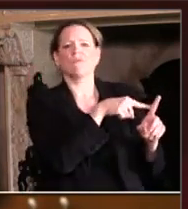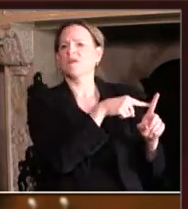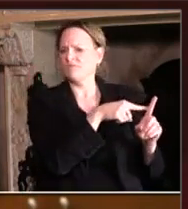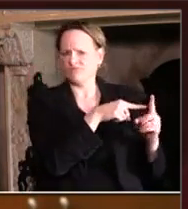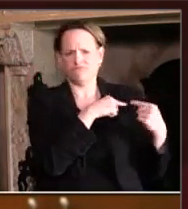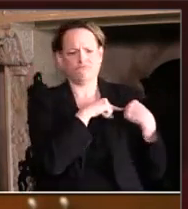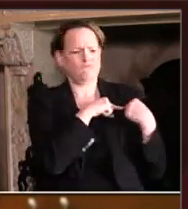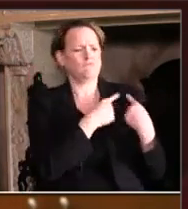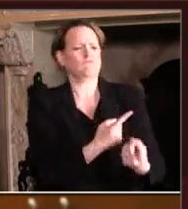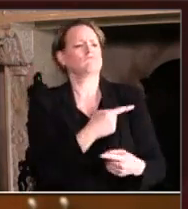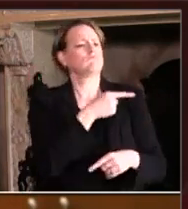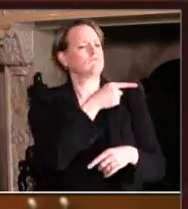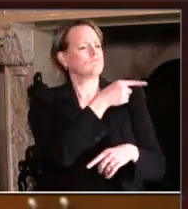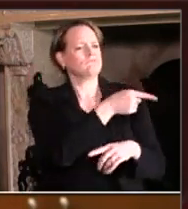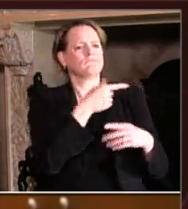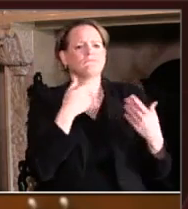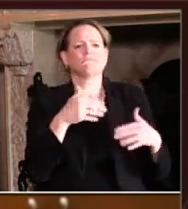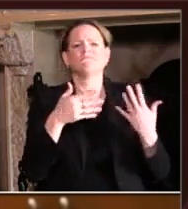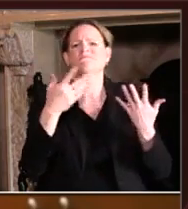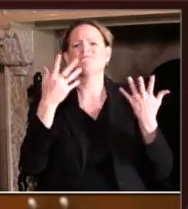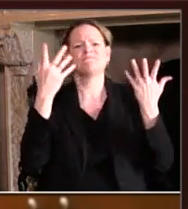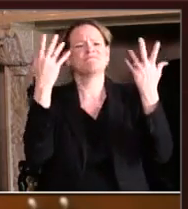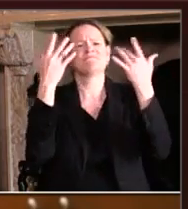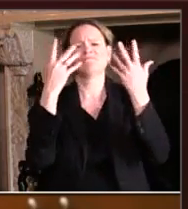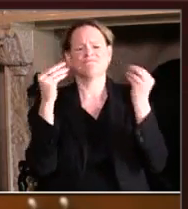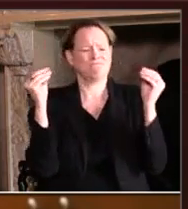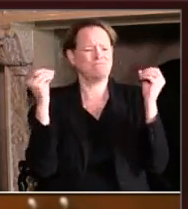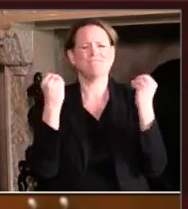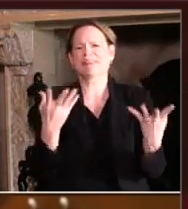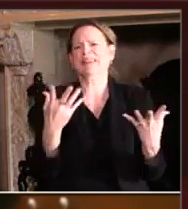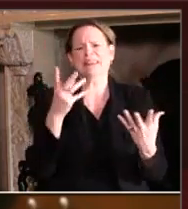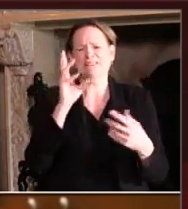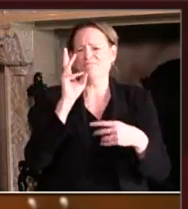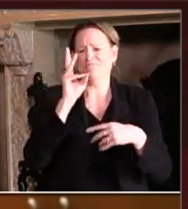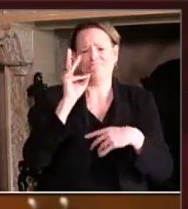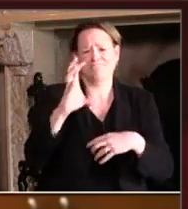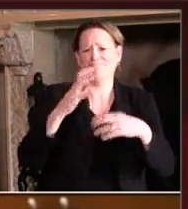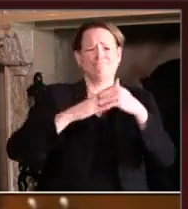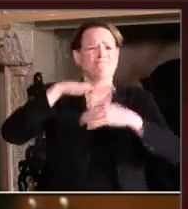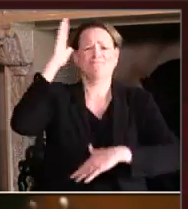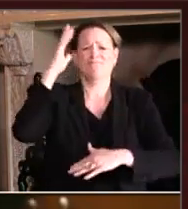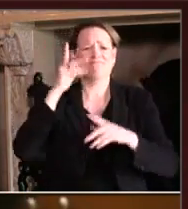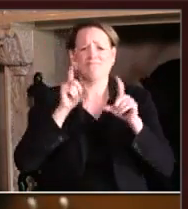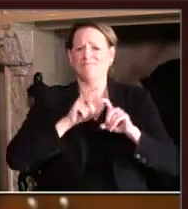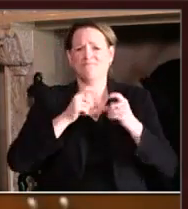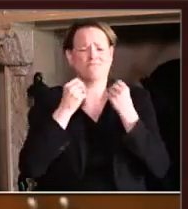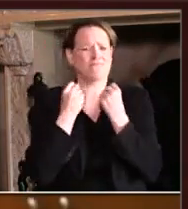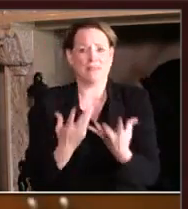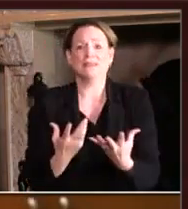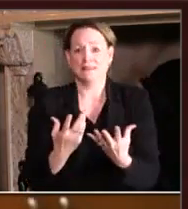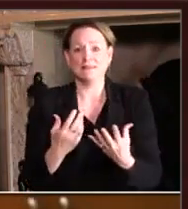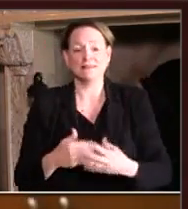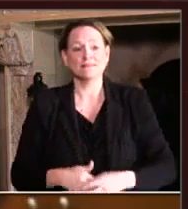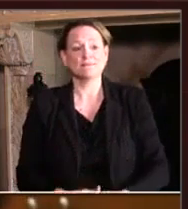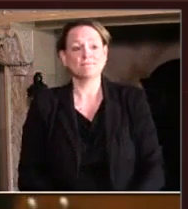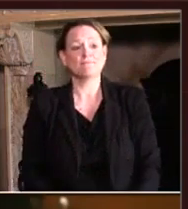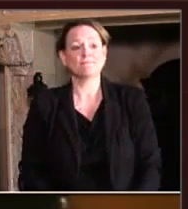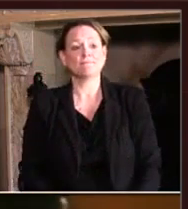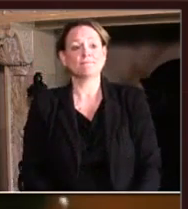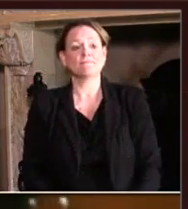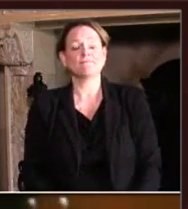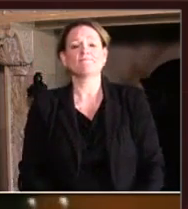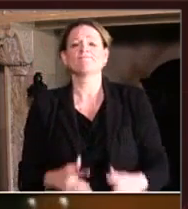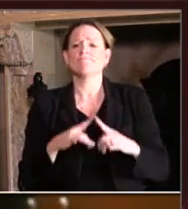and we are still testing every day. Nationally, we learned about the virus, its spread, and how to decrease the risk